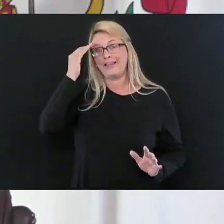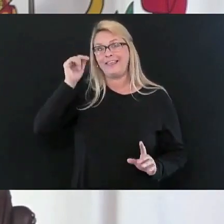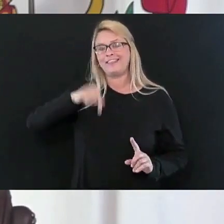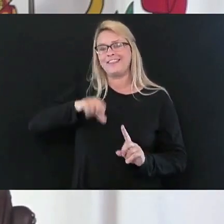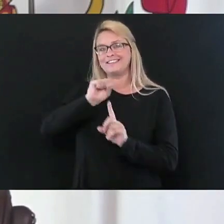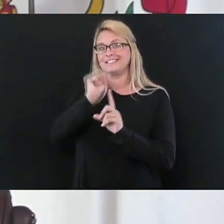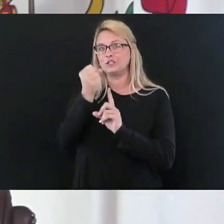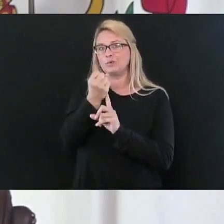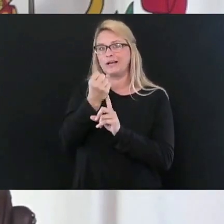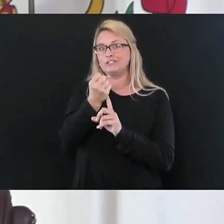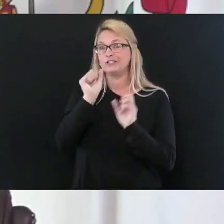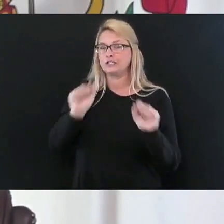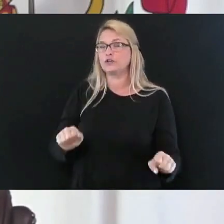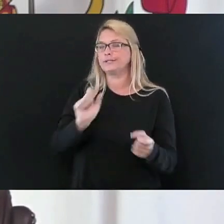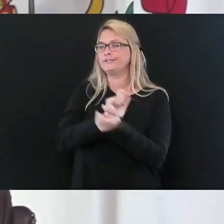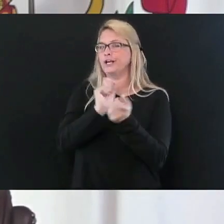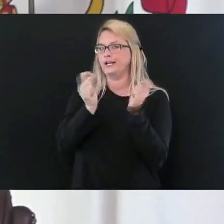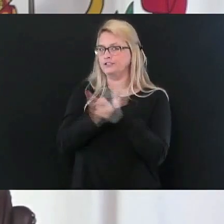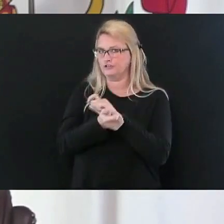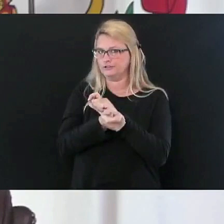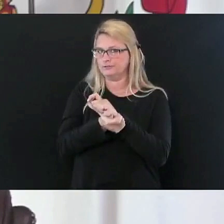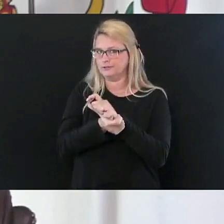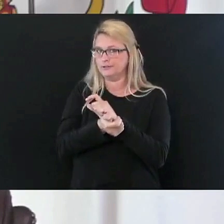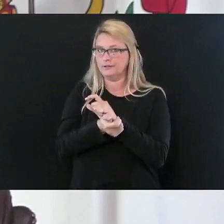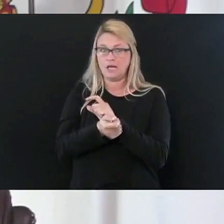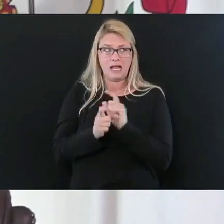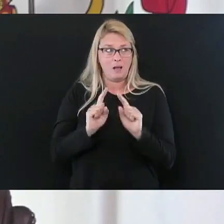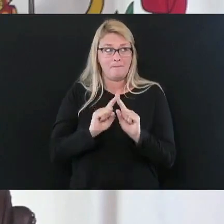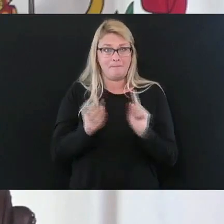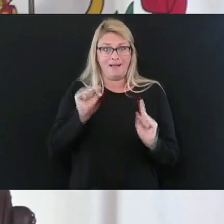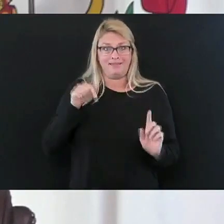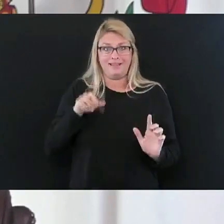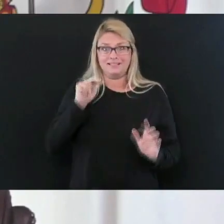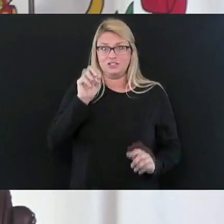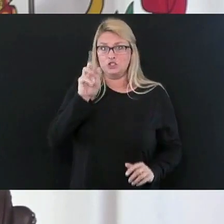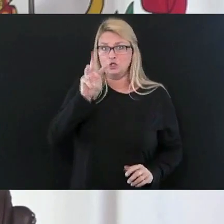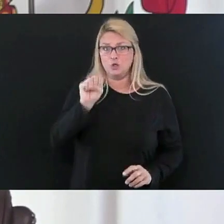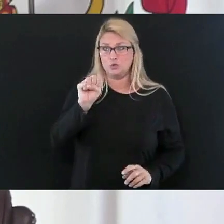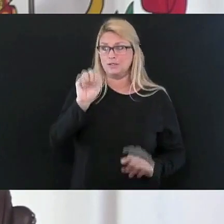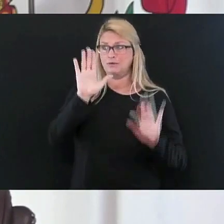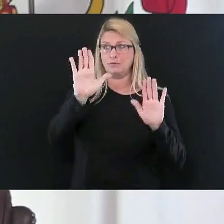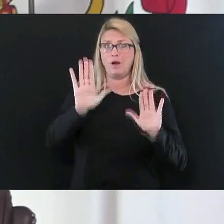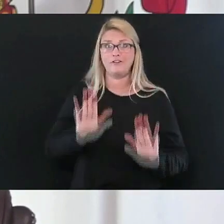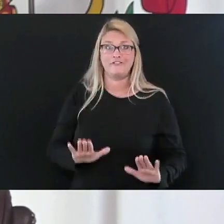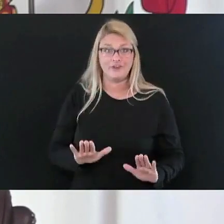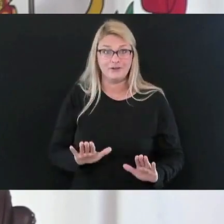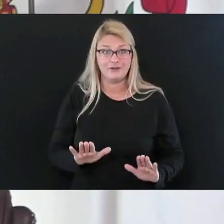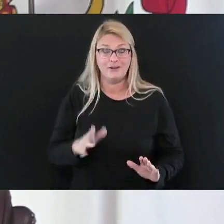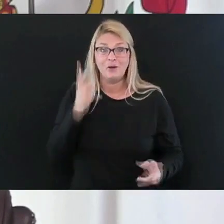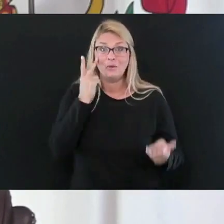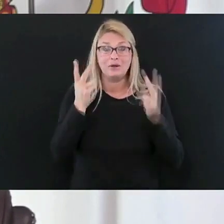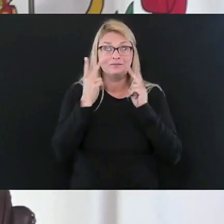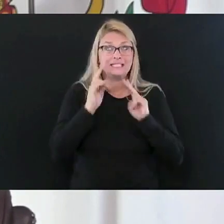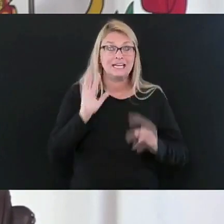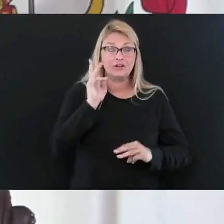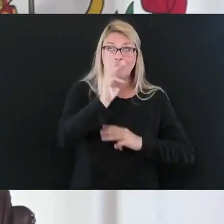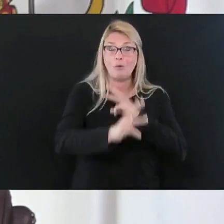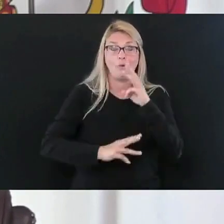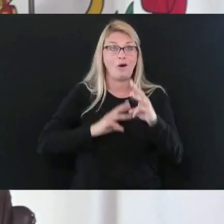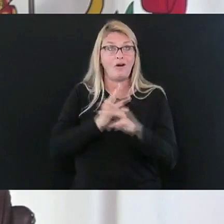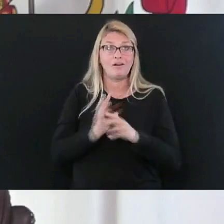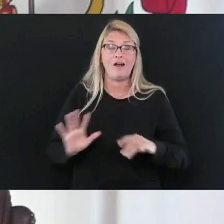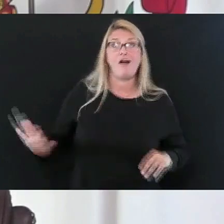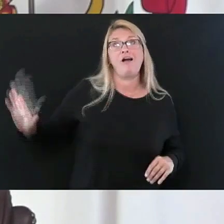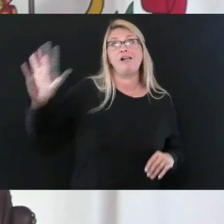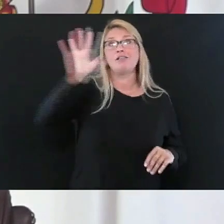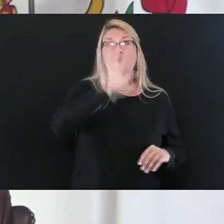is terrific news, and you can see it all across this world. So we're going to continue to hope and